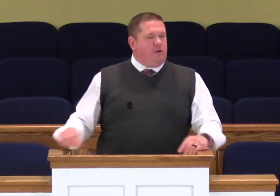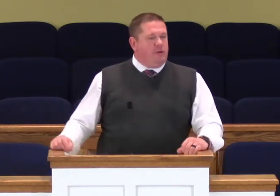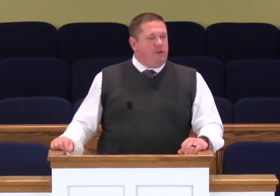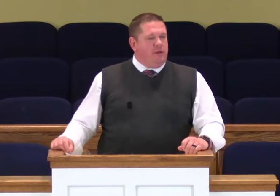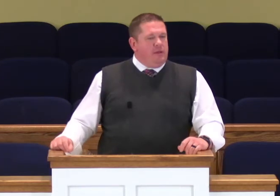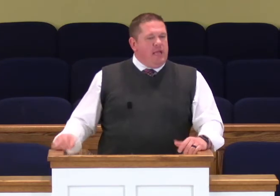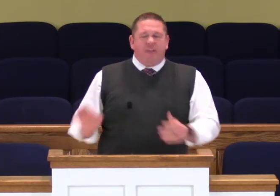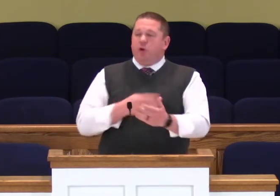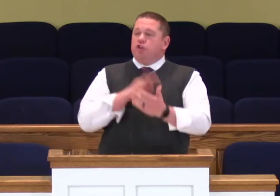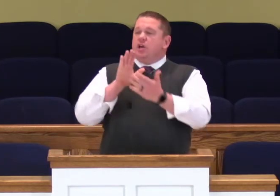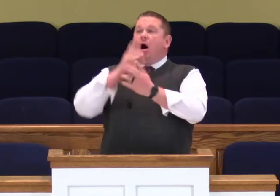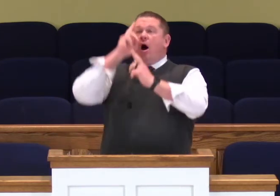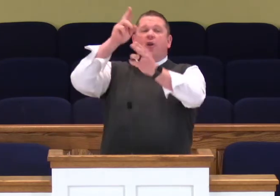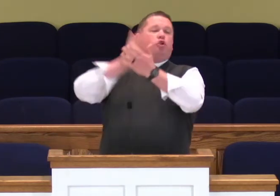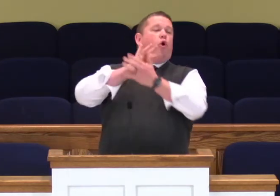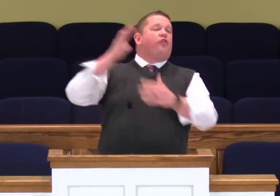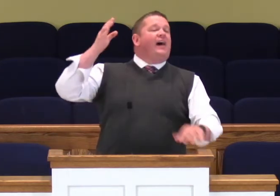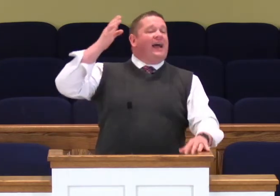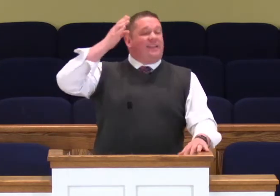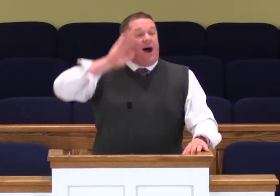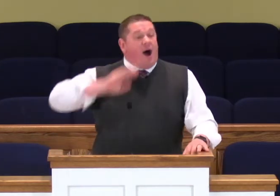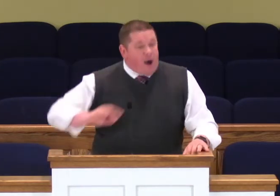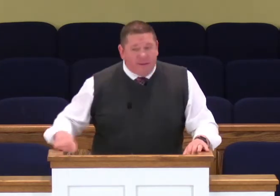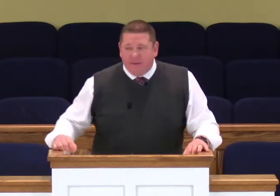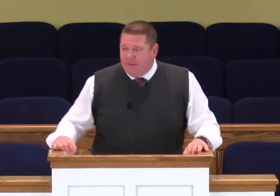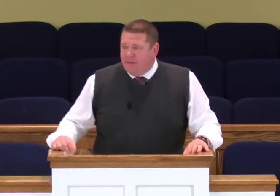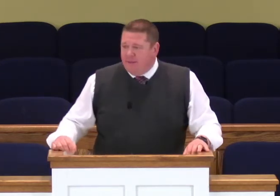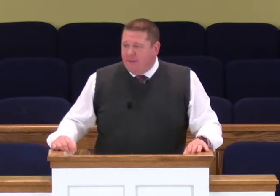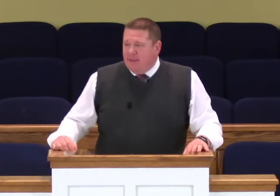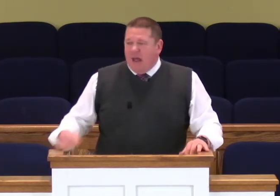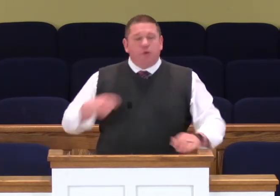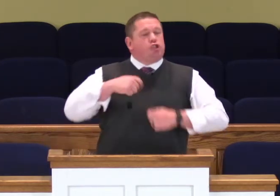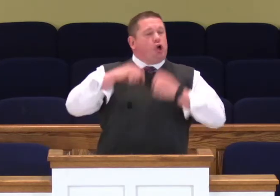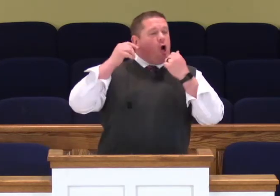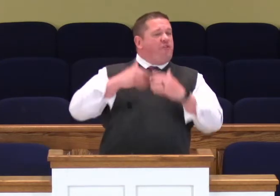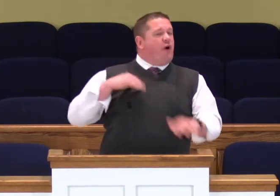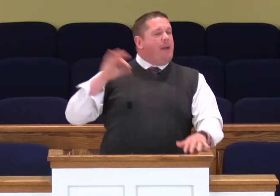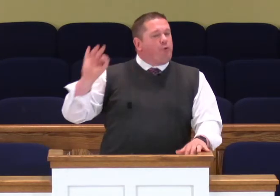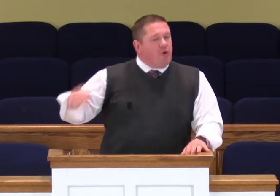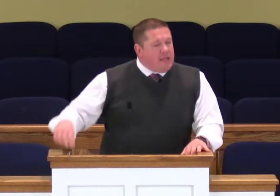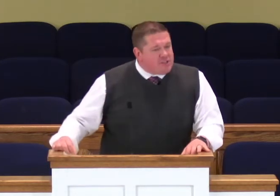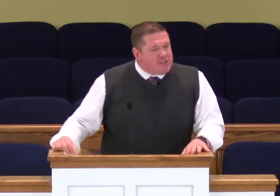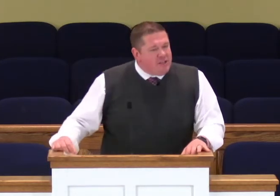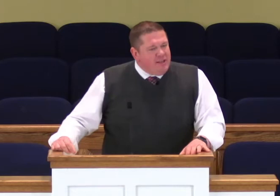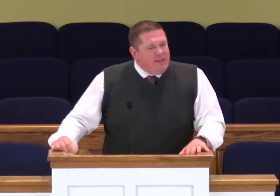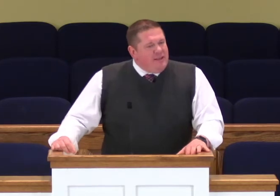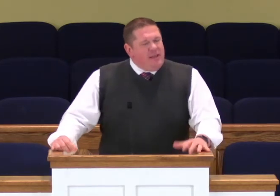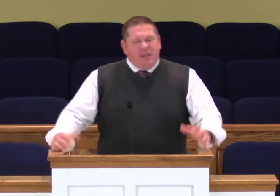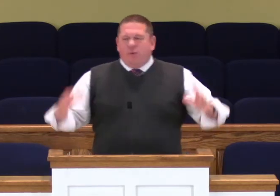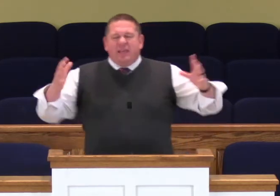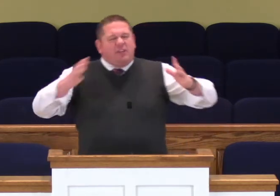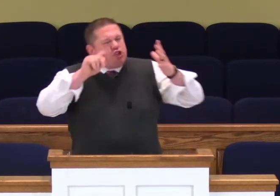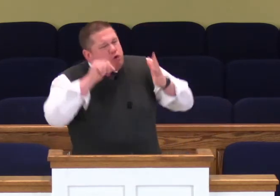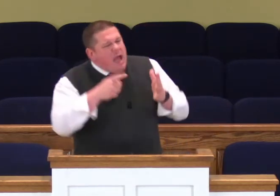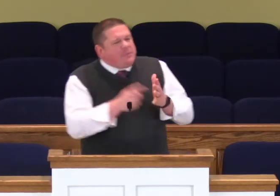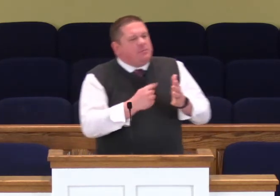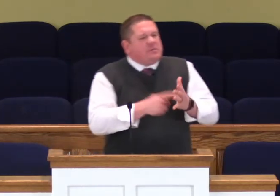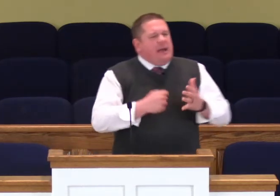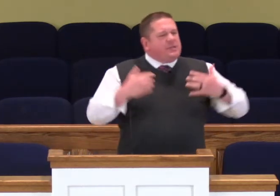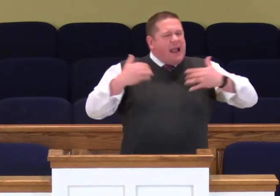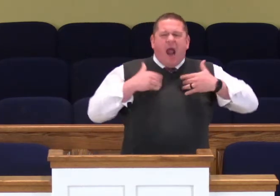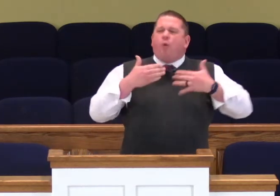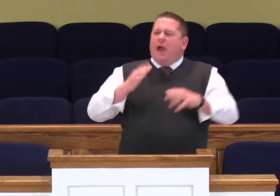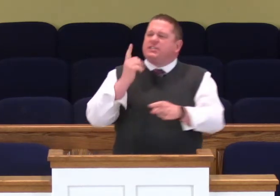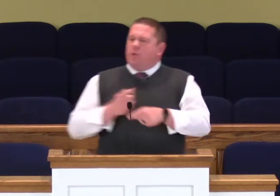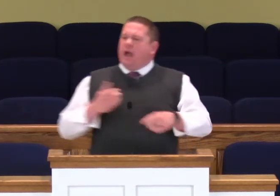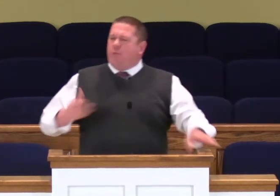culture. And the music honored and glorified God. And I was stirred before I preached. And we get in this trap sometimes